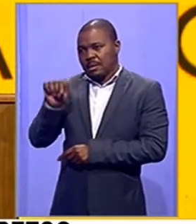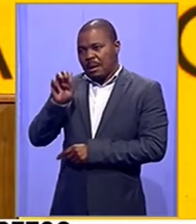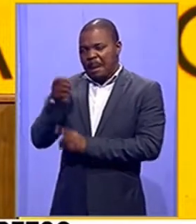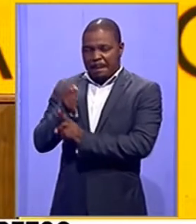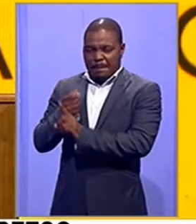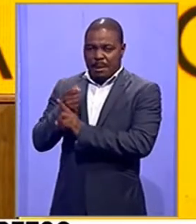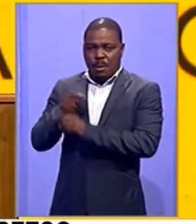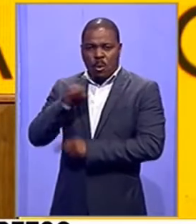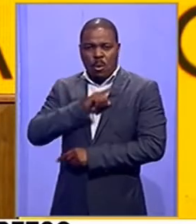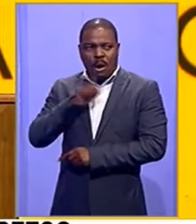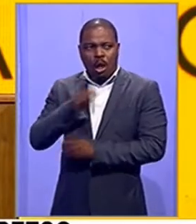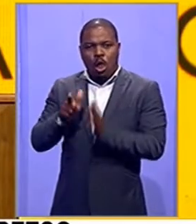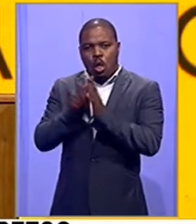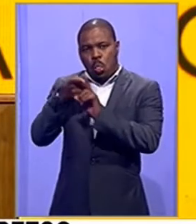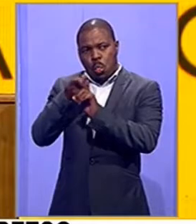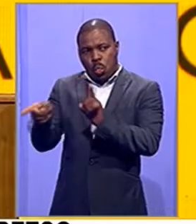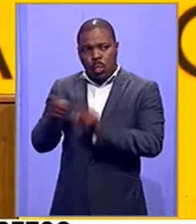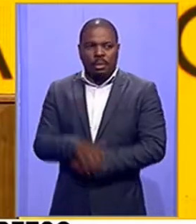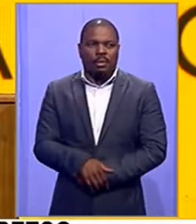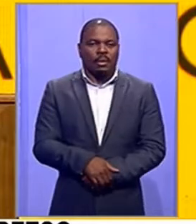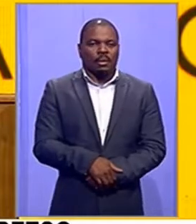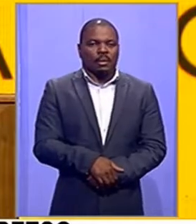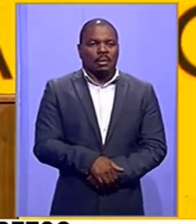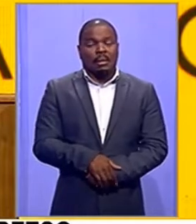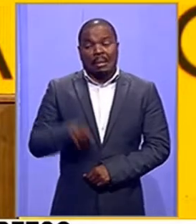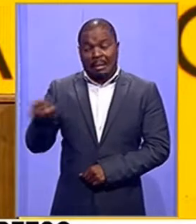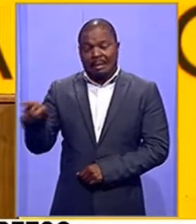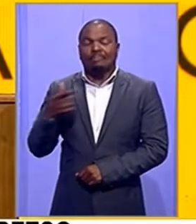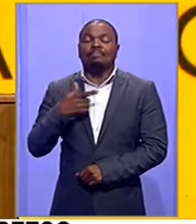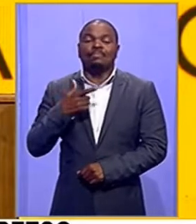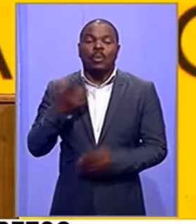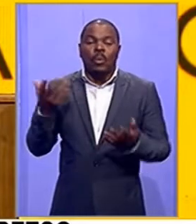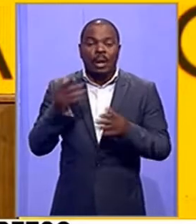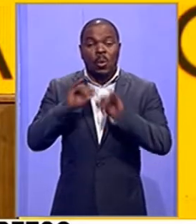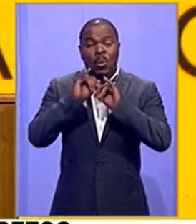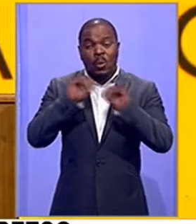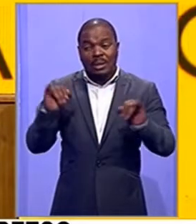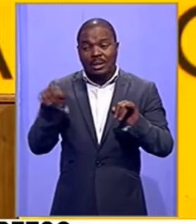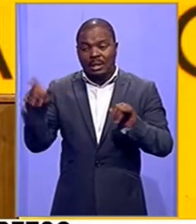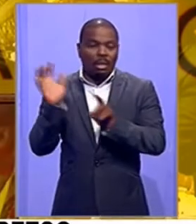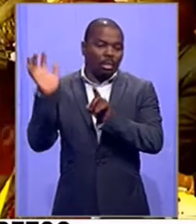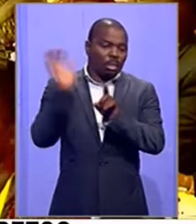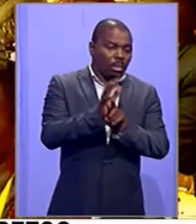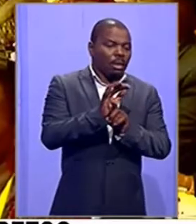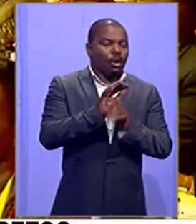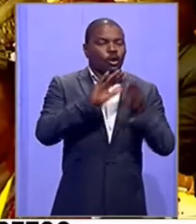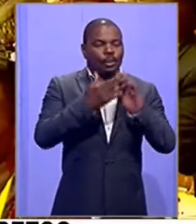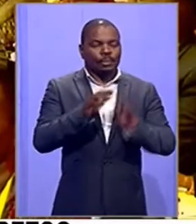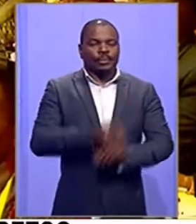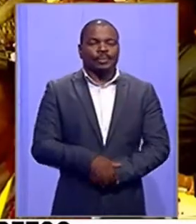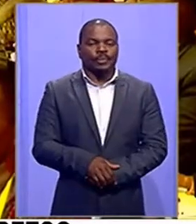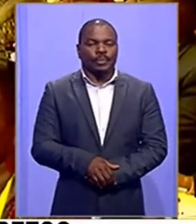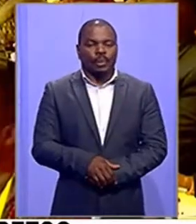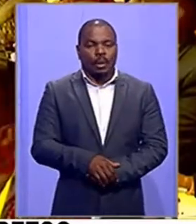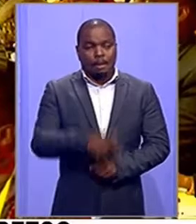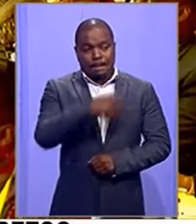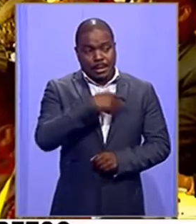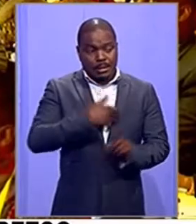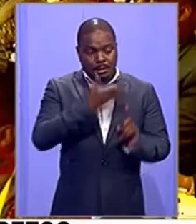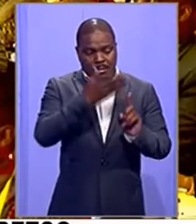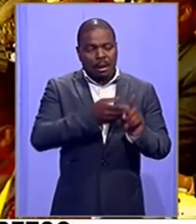illegal activities that they get involved in, particularly in terrorizing our communities. Mopresidente o boetse